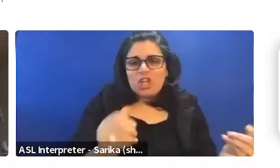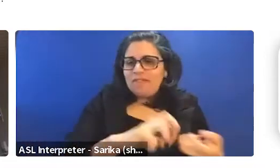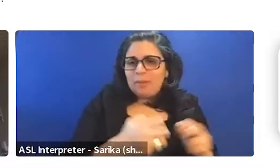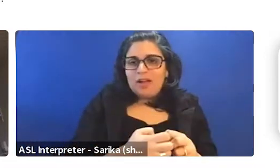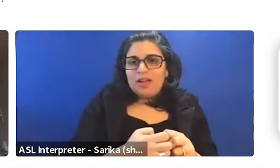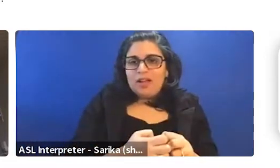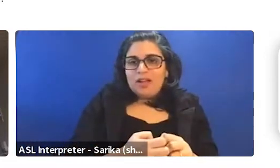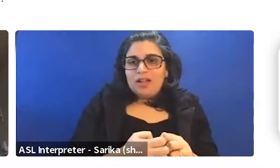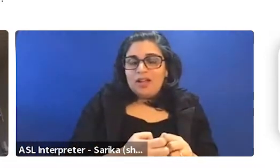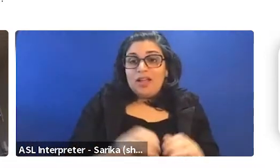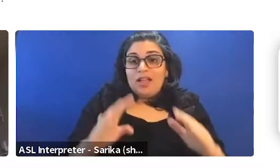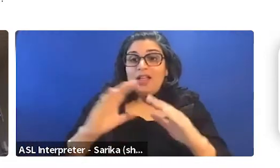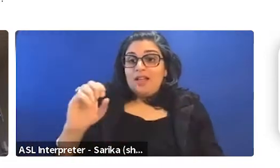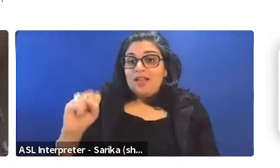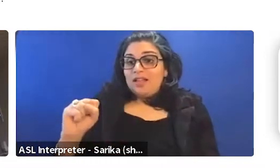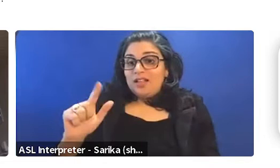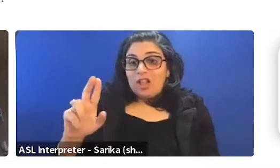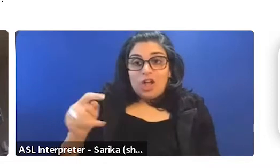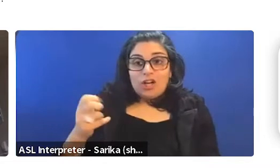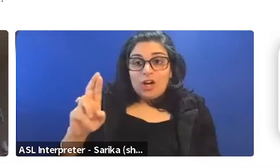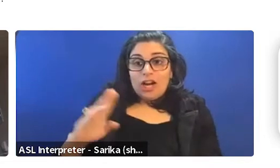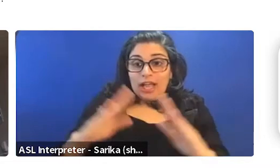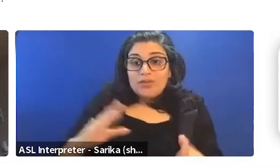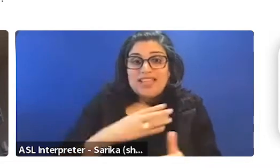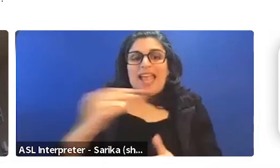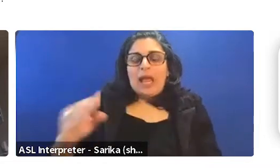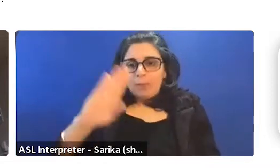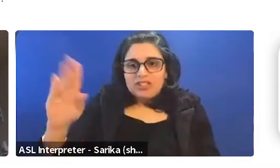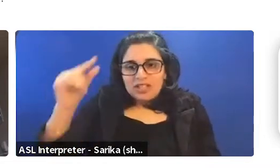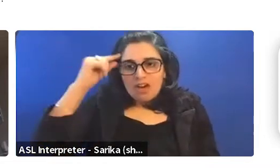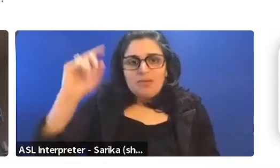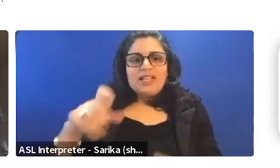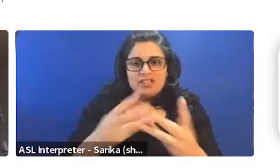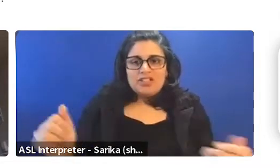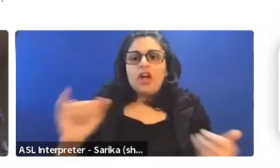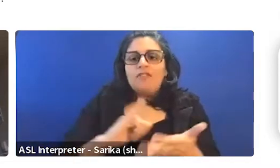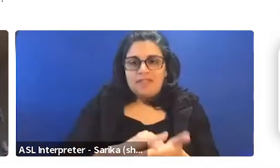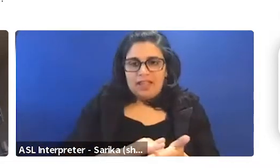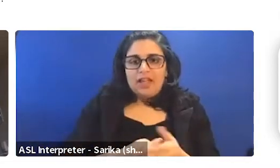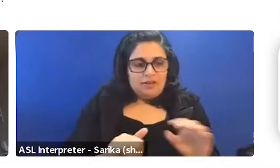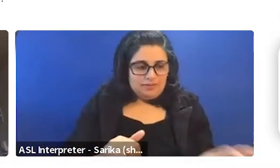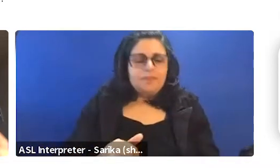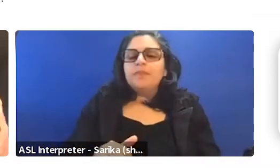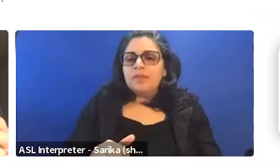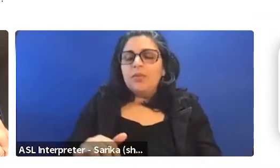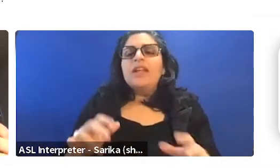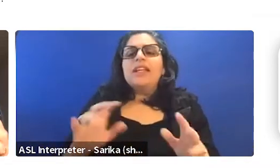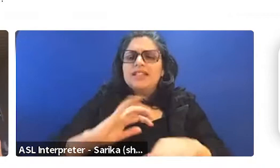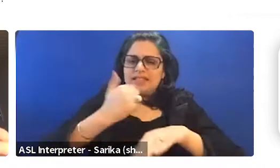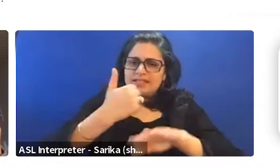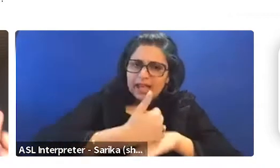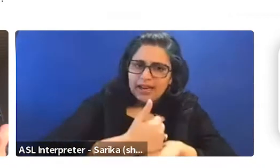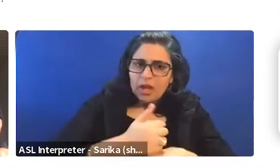the slaughterhouses and the Brazilian government need to solve. So we need to create the conditions and the pressure that make sure that these